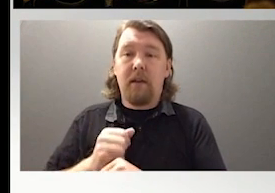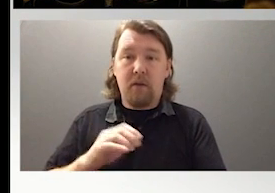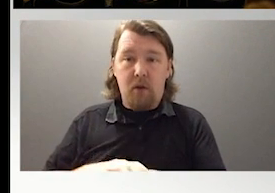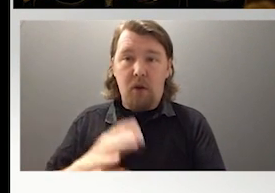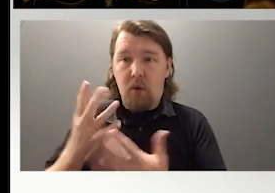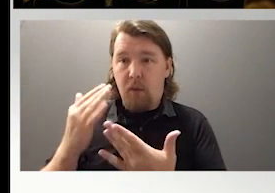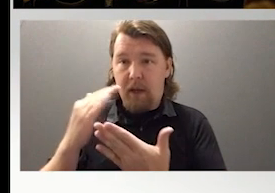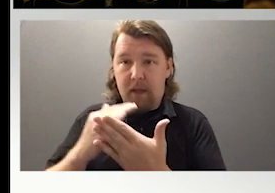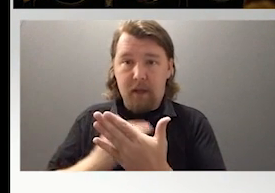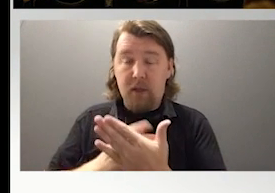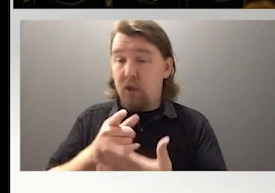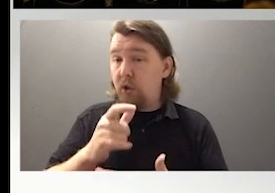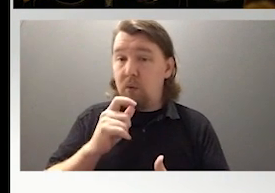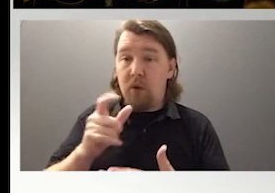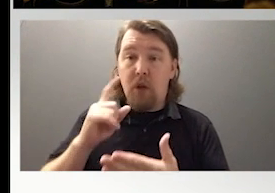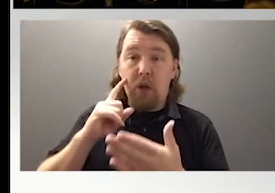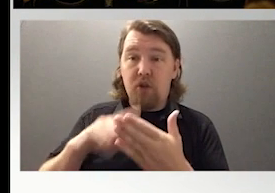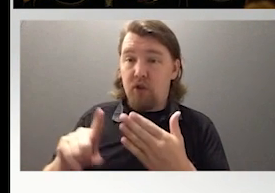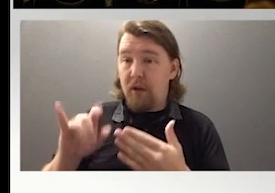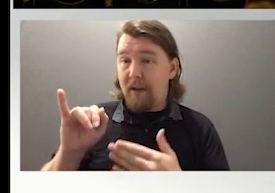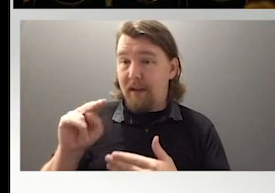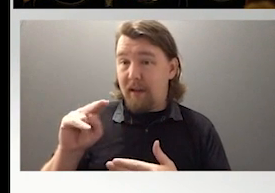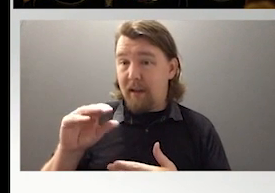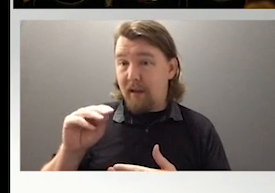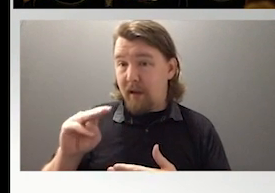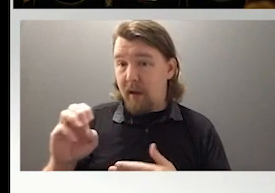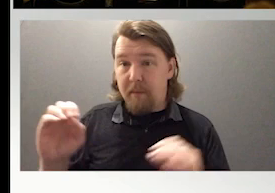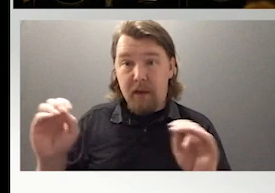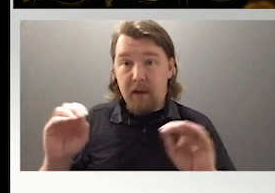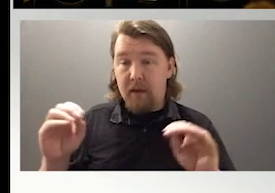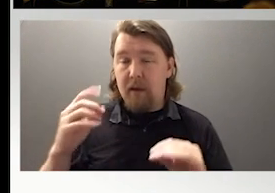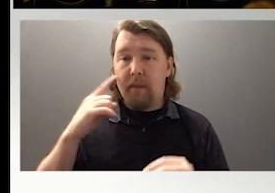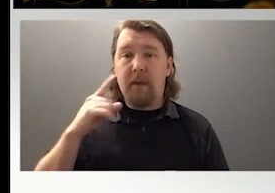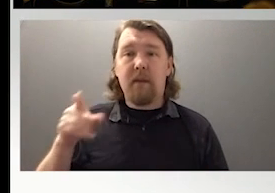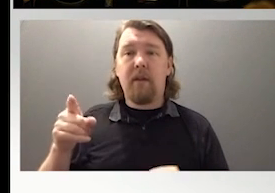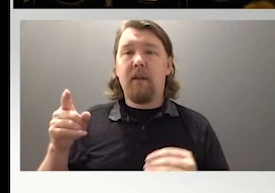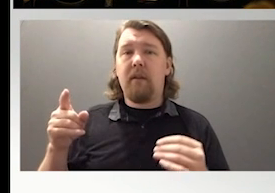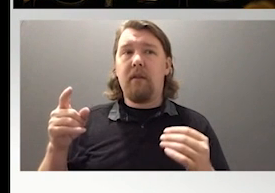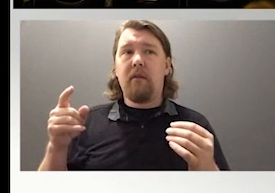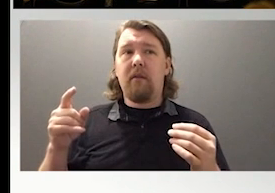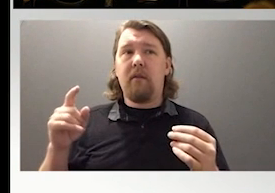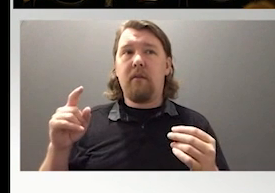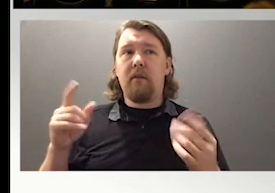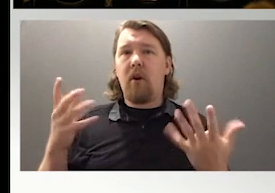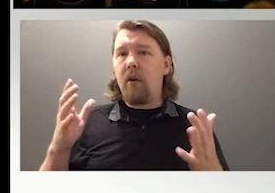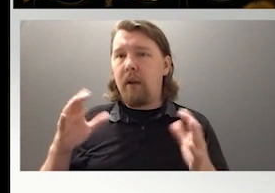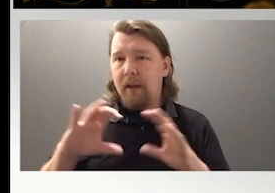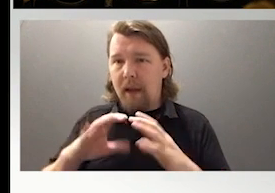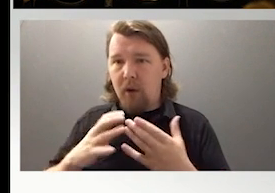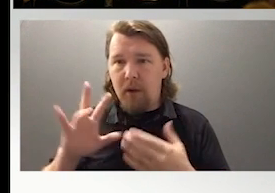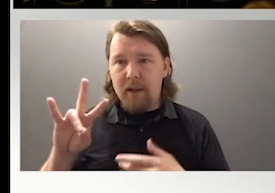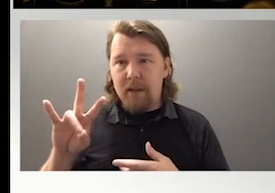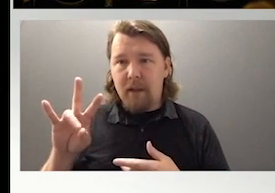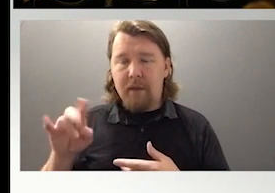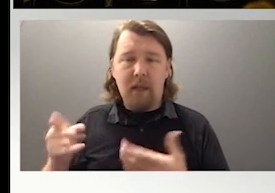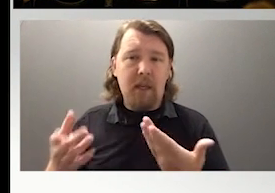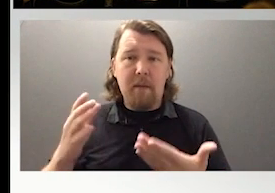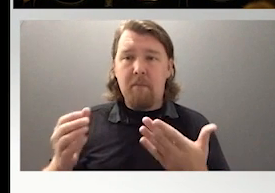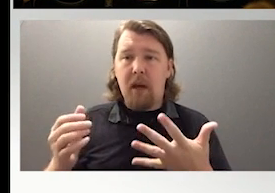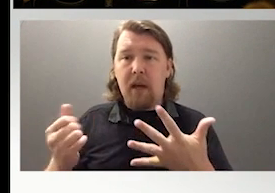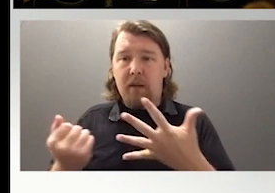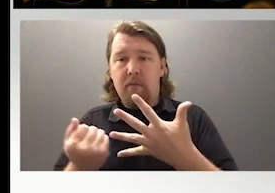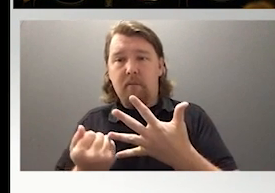You guys are not gonna check any income or anything, because if he's always on category 7, He might move up, maybe